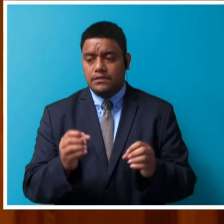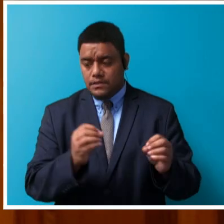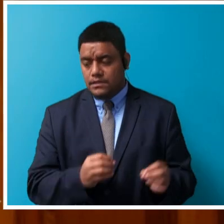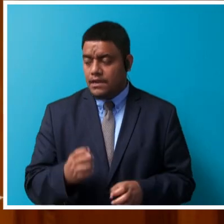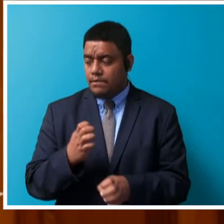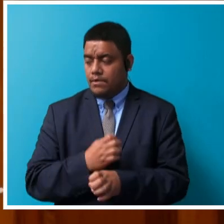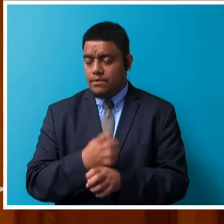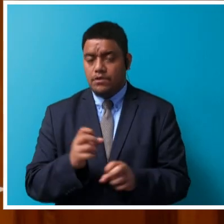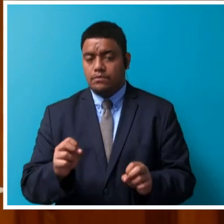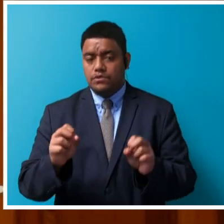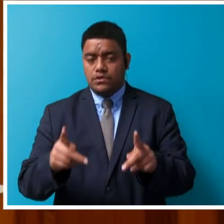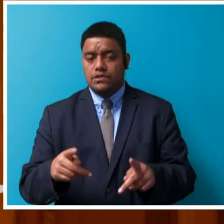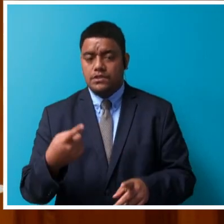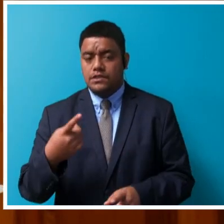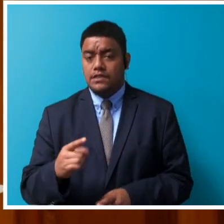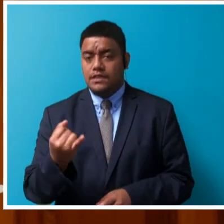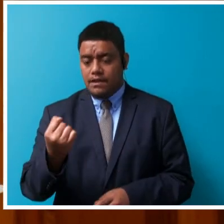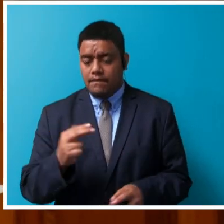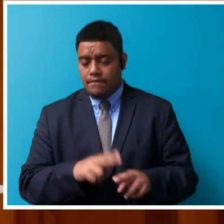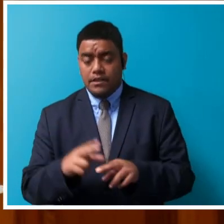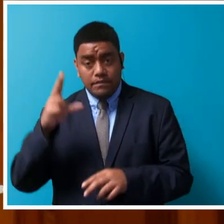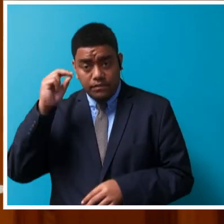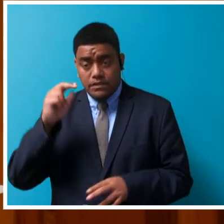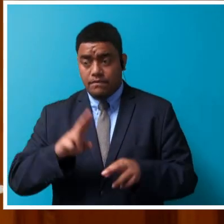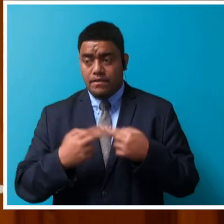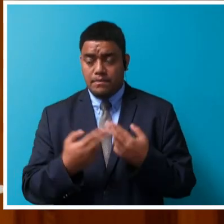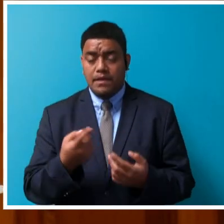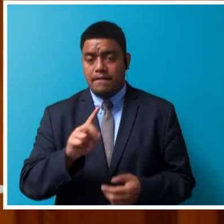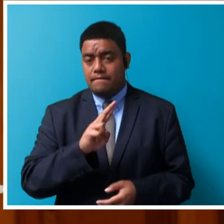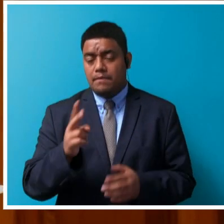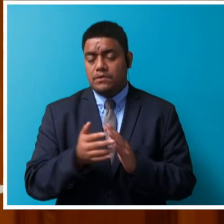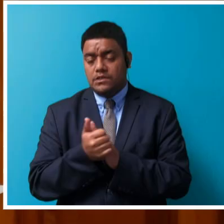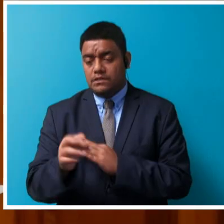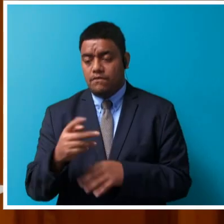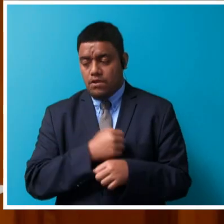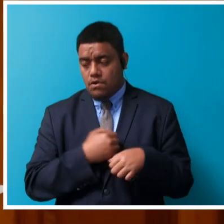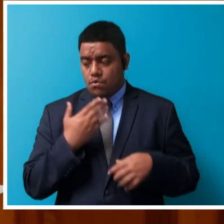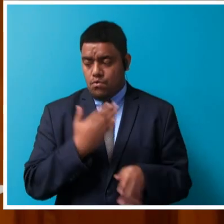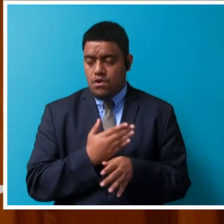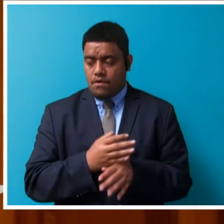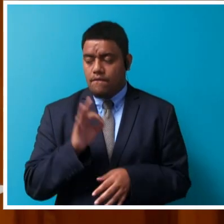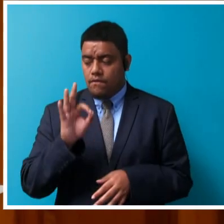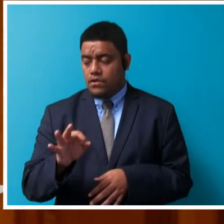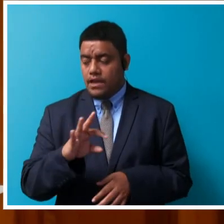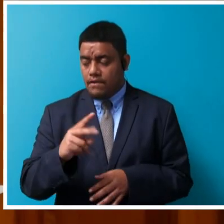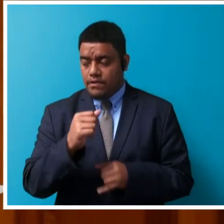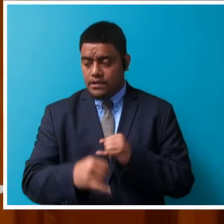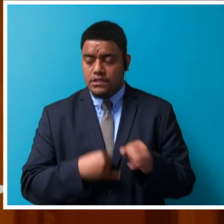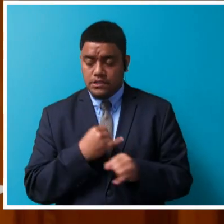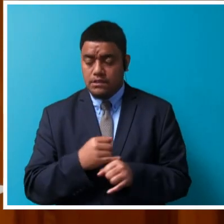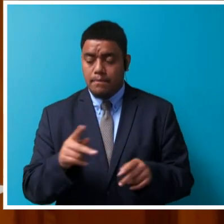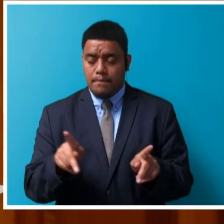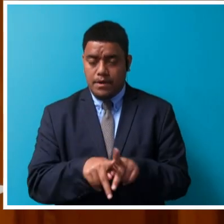employment opportunities and income for Fijian families and valuable skills for our workforce. And every international